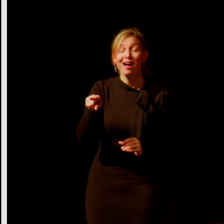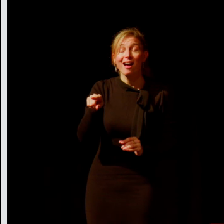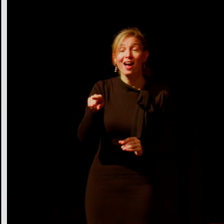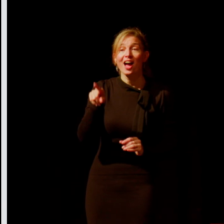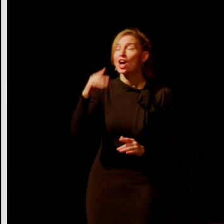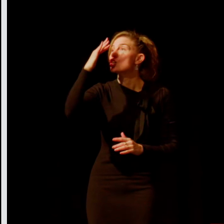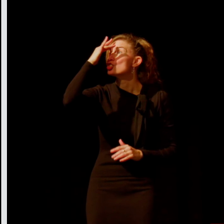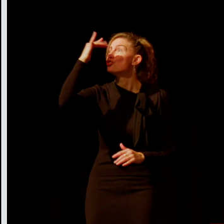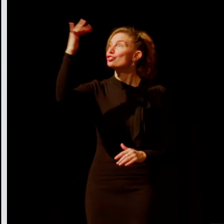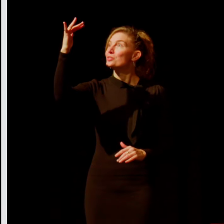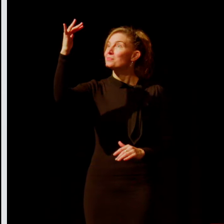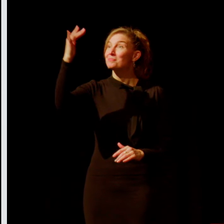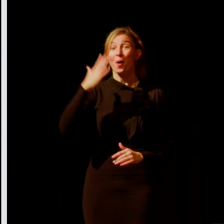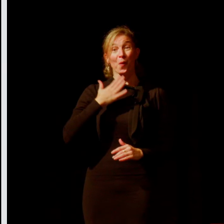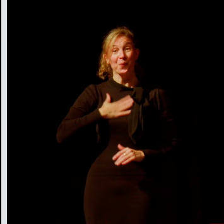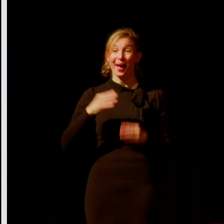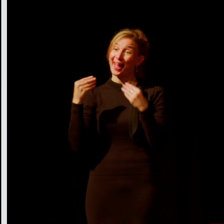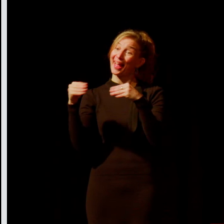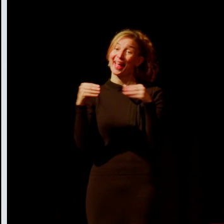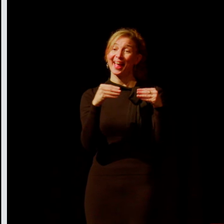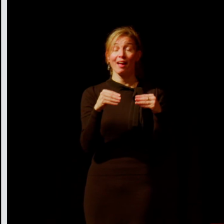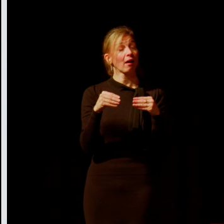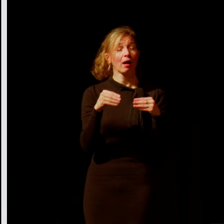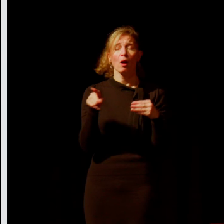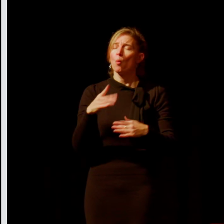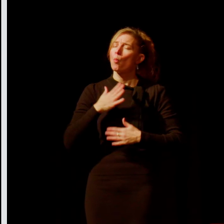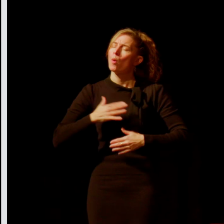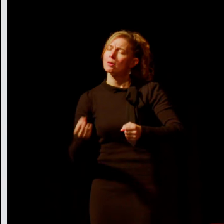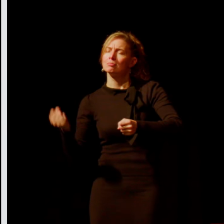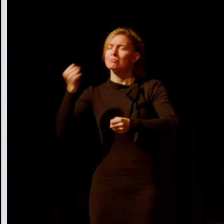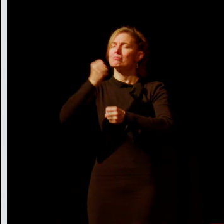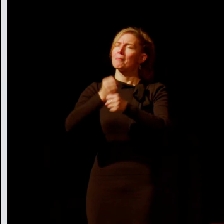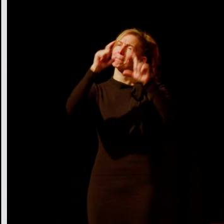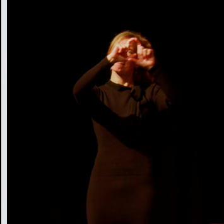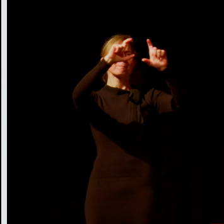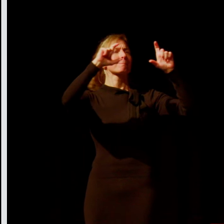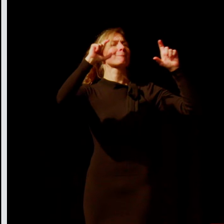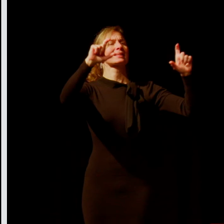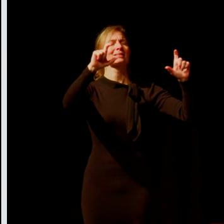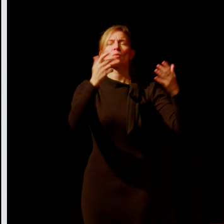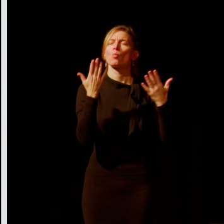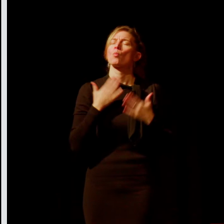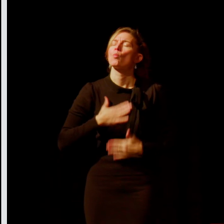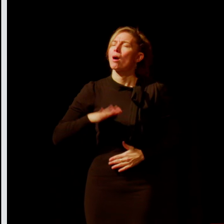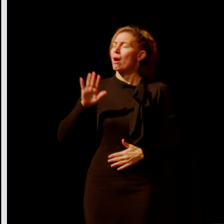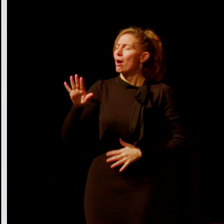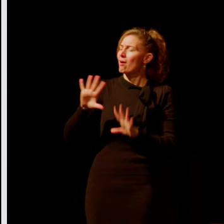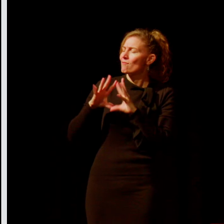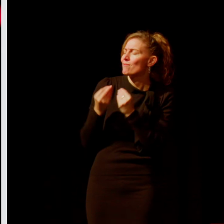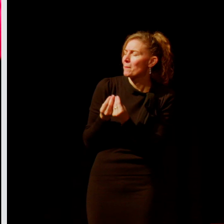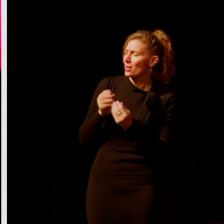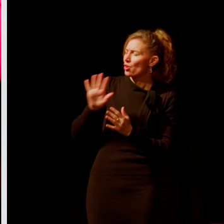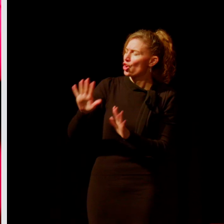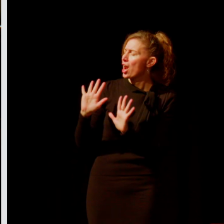wants to build a business to create a better life for herself and her family.